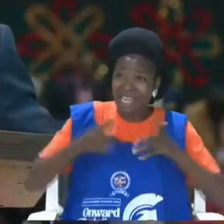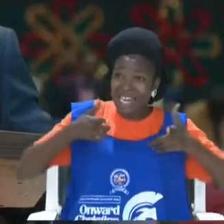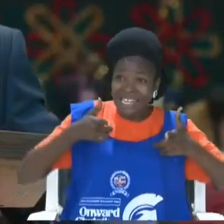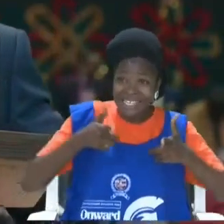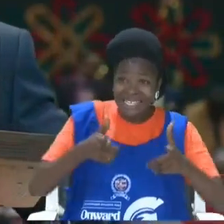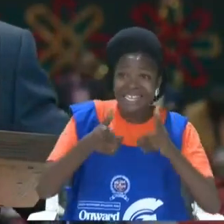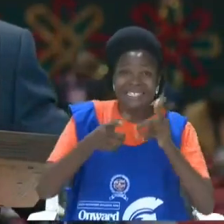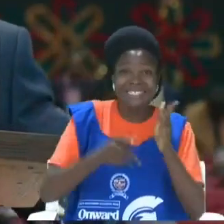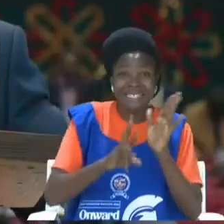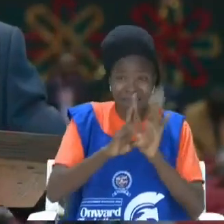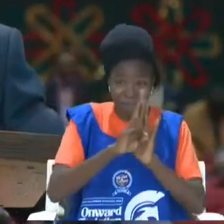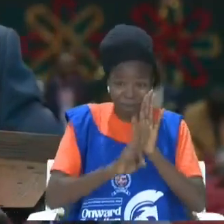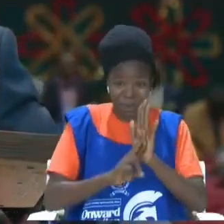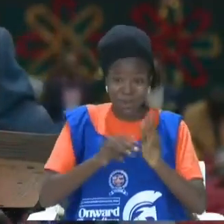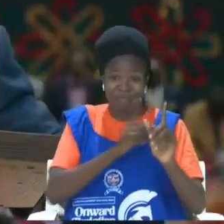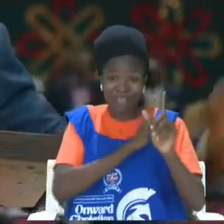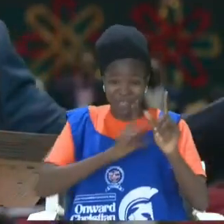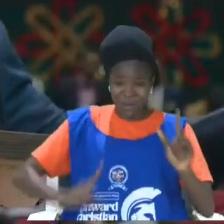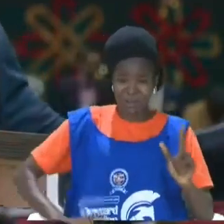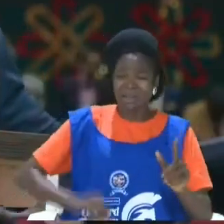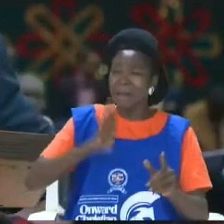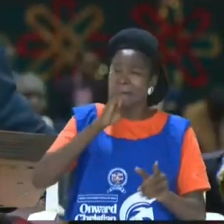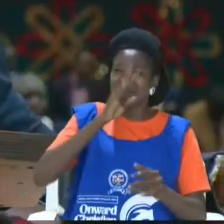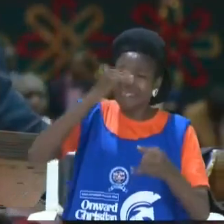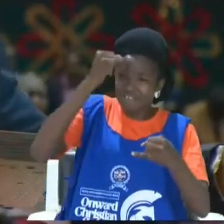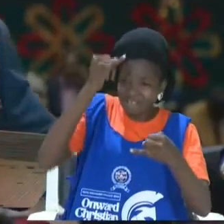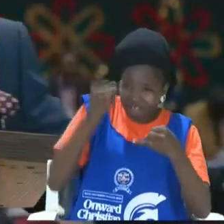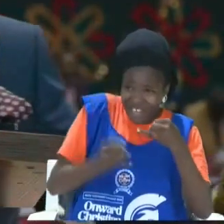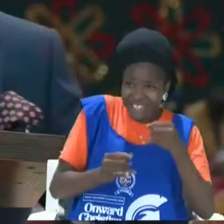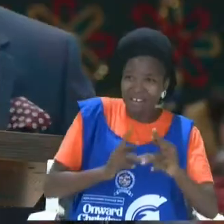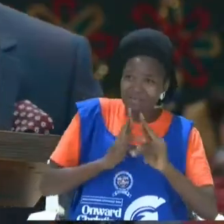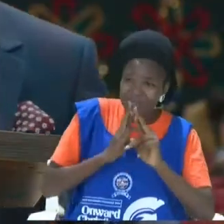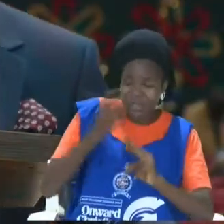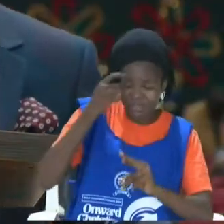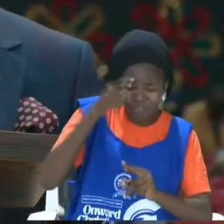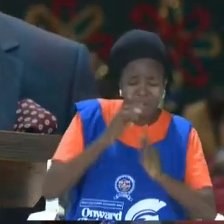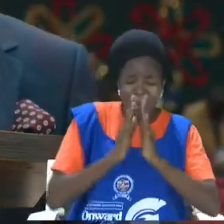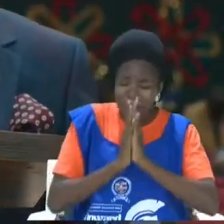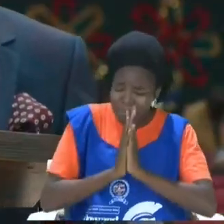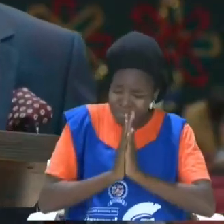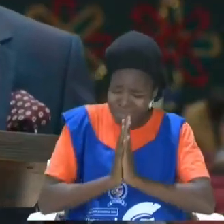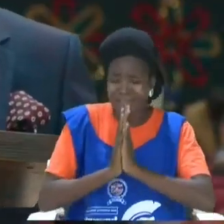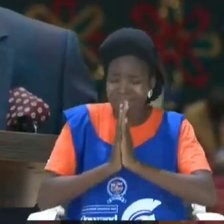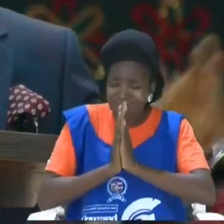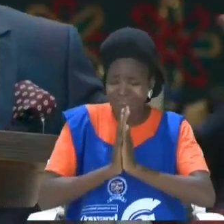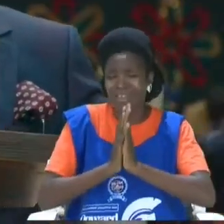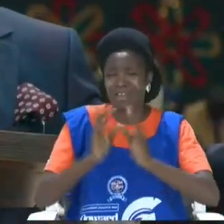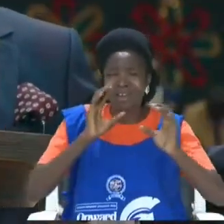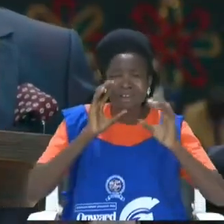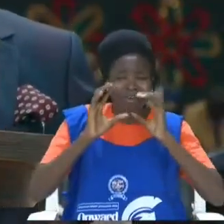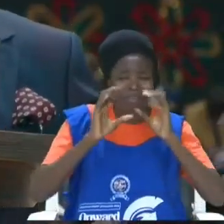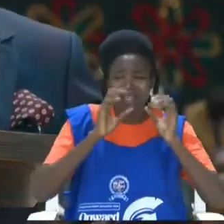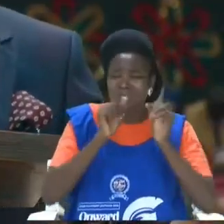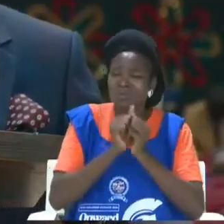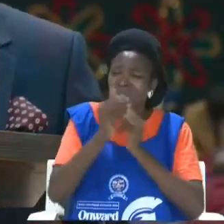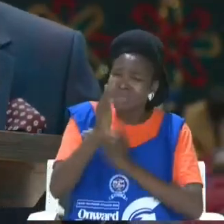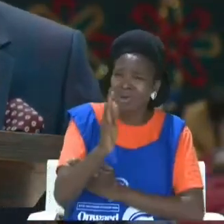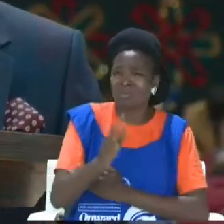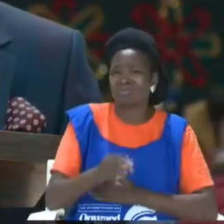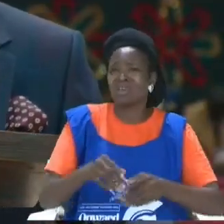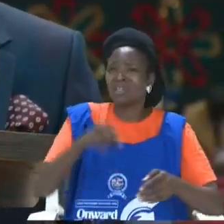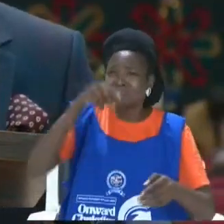be your final report. Talk to Him in prayer. Be open for His